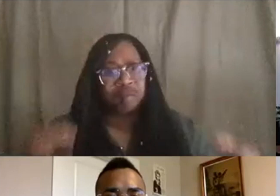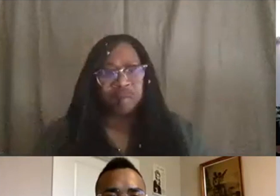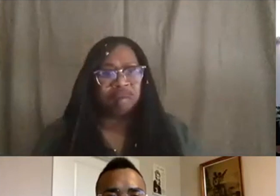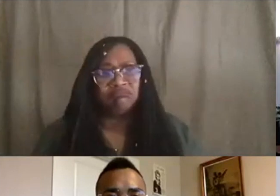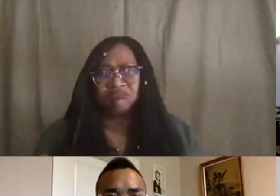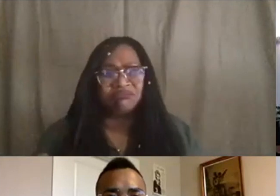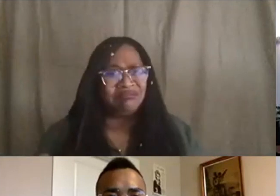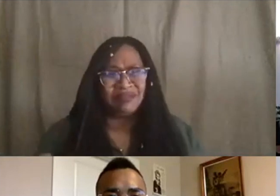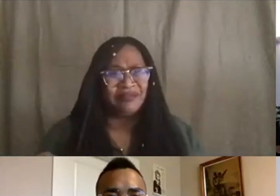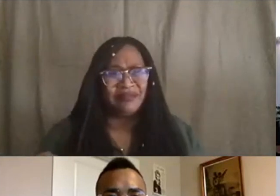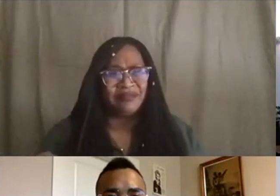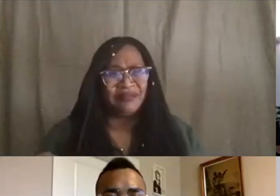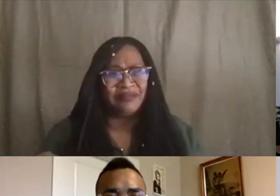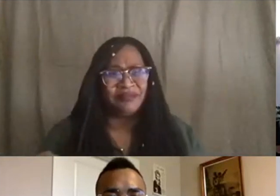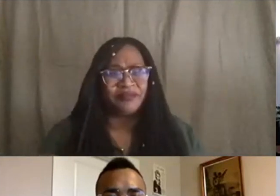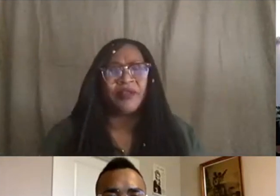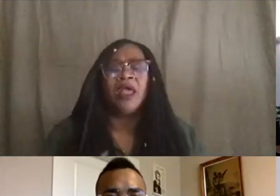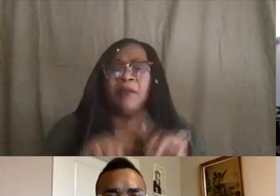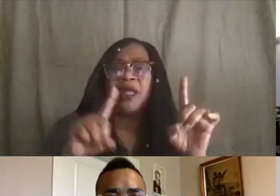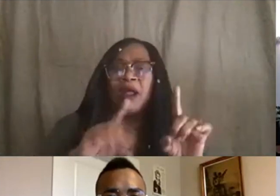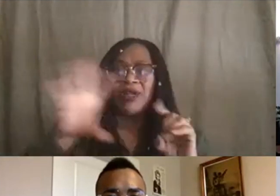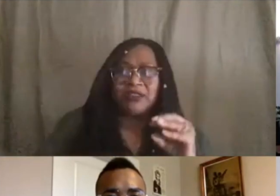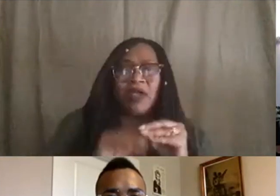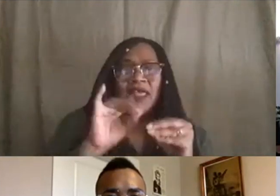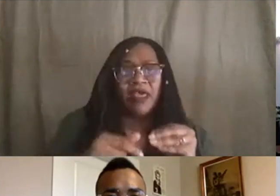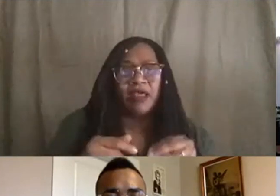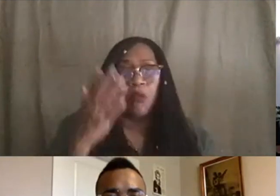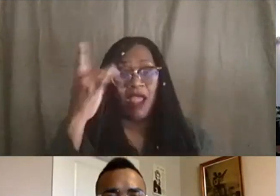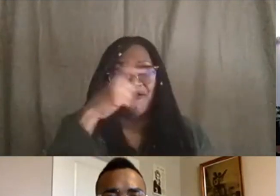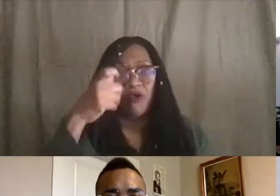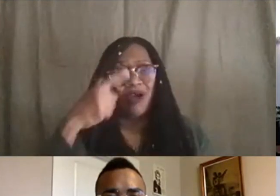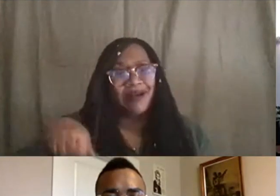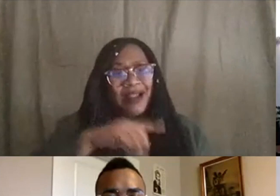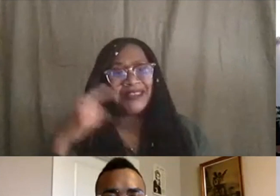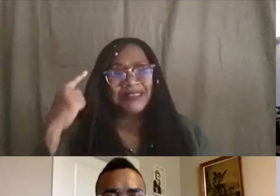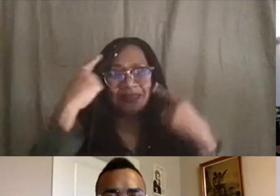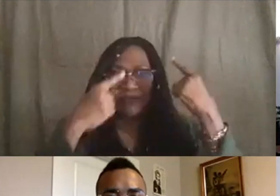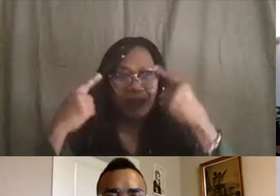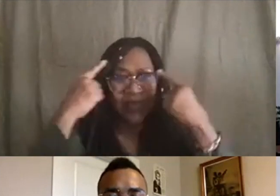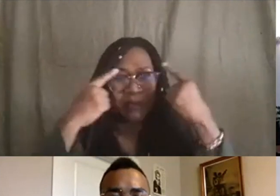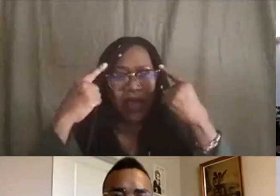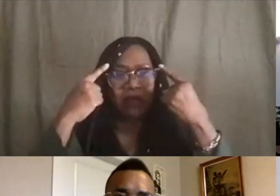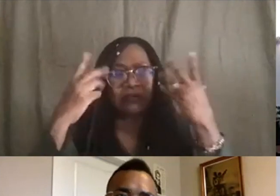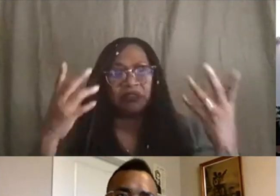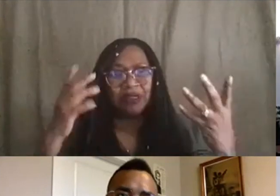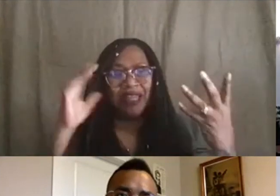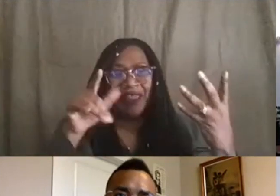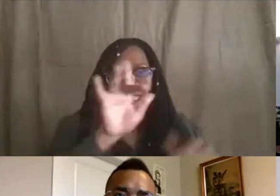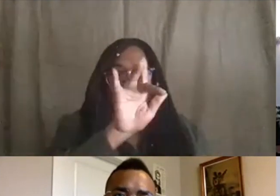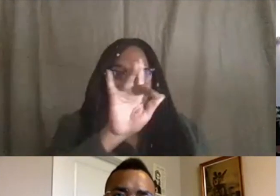But I want to kind of toss that in there for us to think about news's role in this and asymmetry.